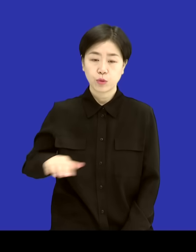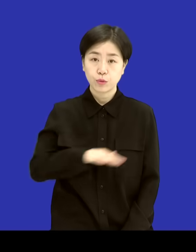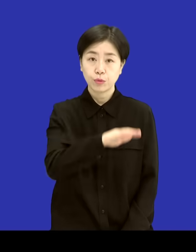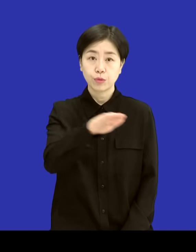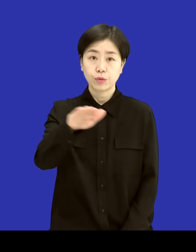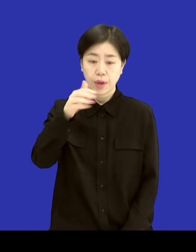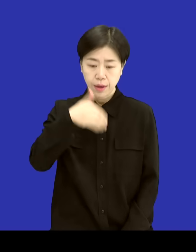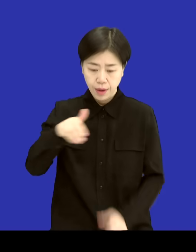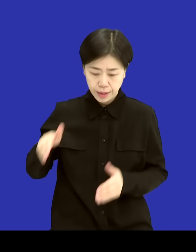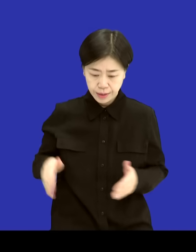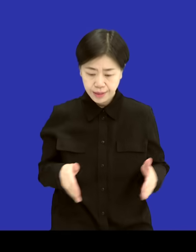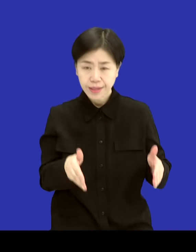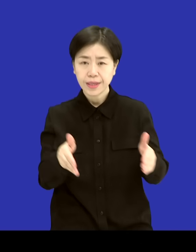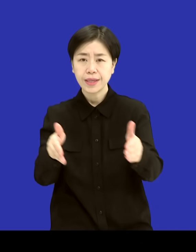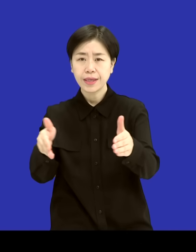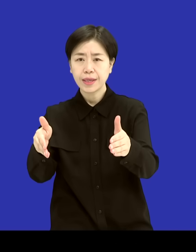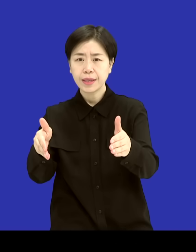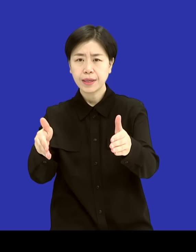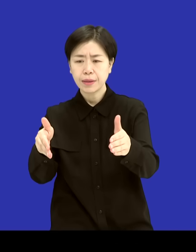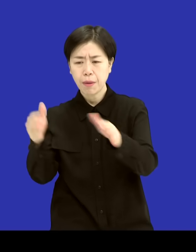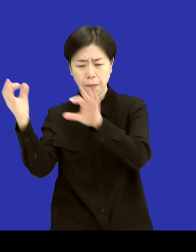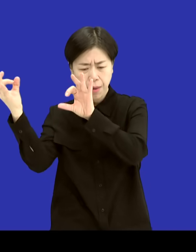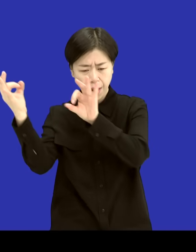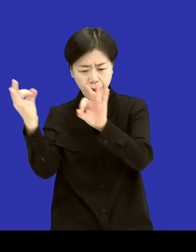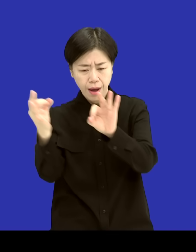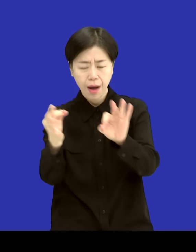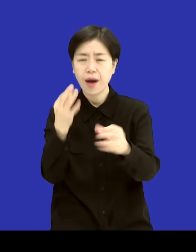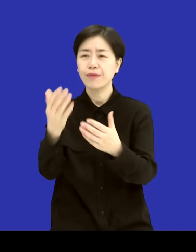and watch us where we go,